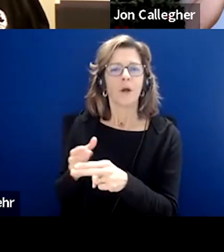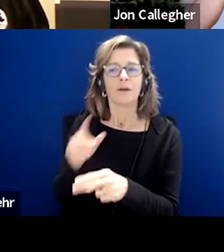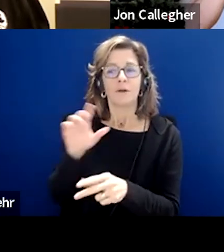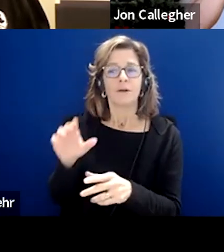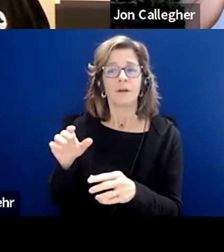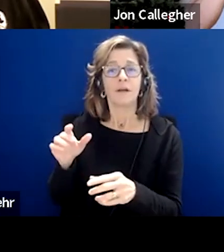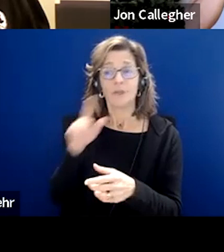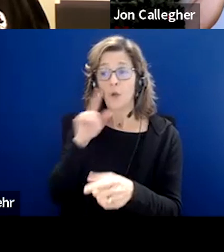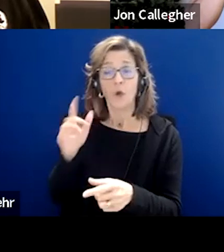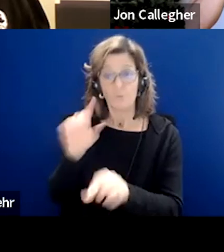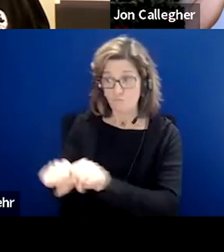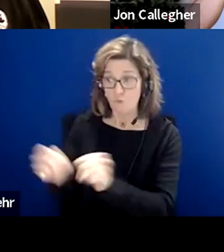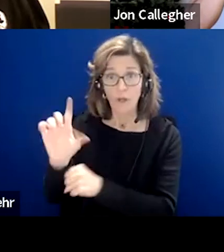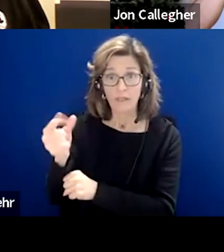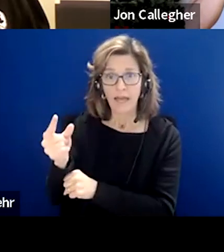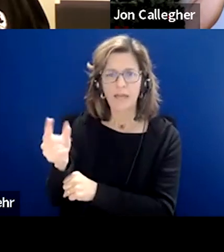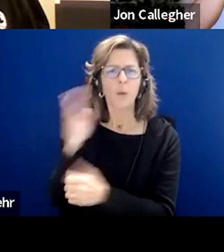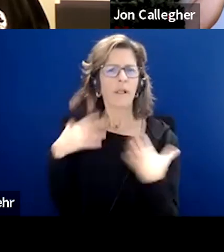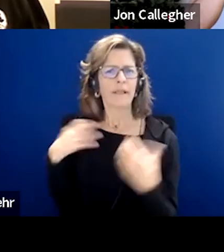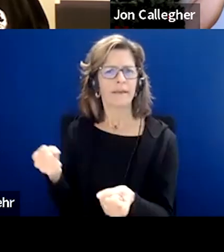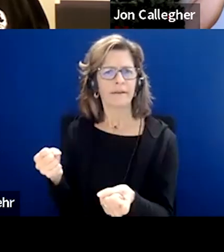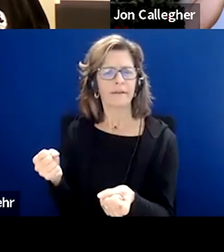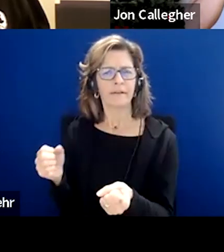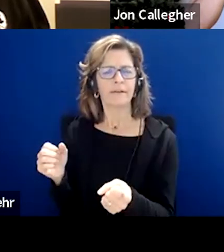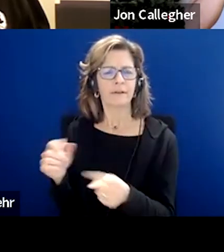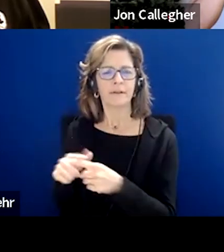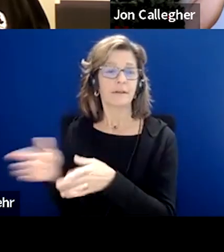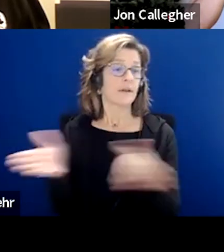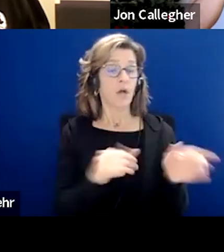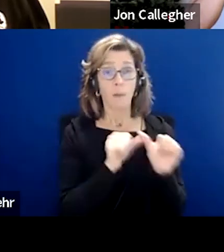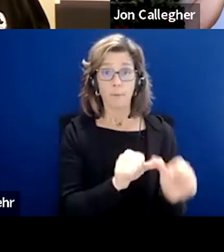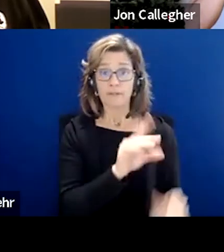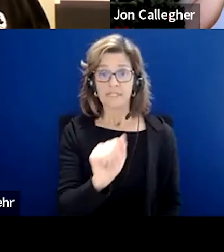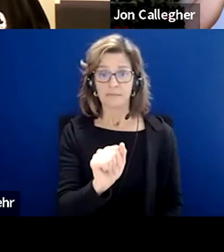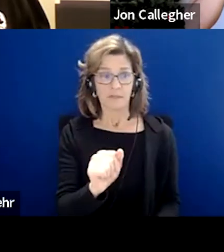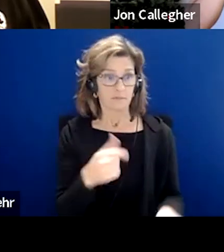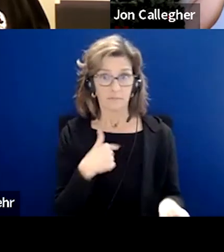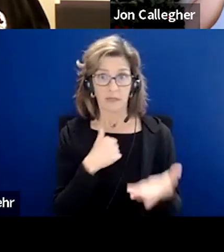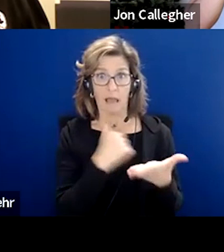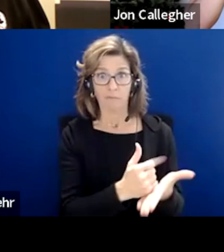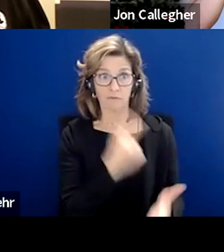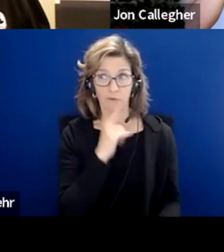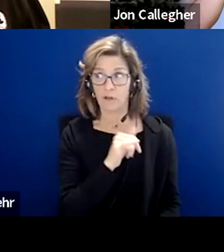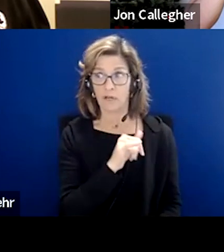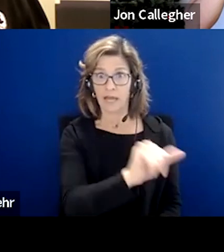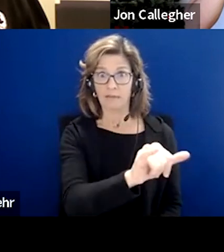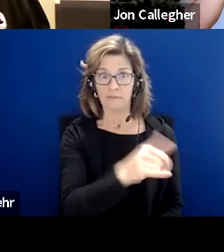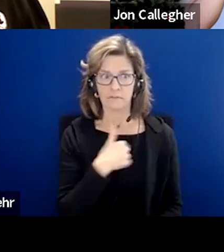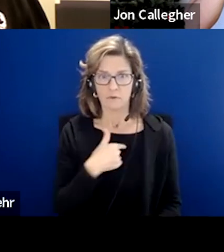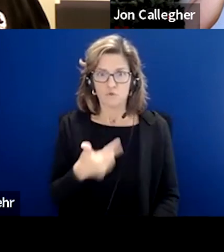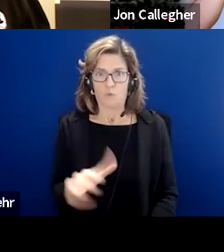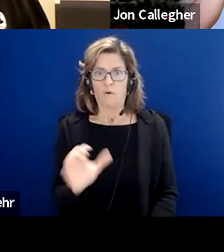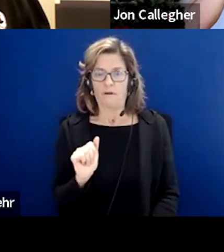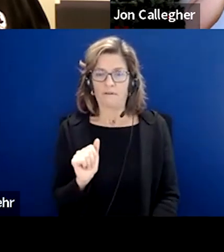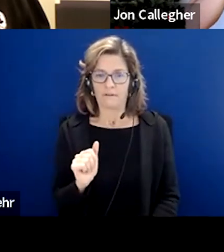heal, right? With a permanent disability, nobody wants to be seen to be helping anybody for the entirety of their careers. Nobody wants